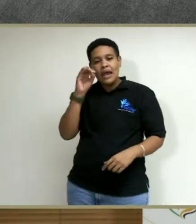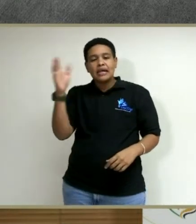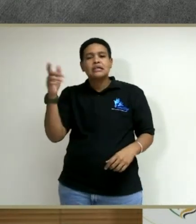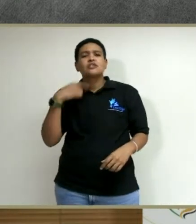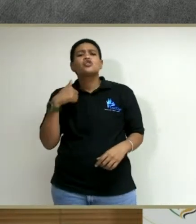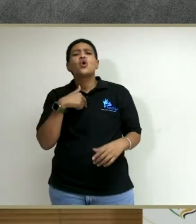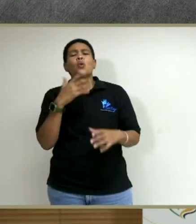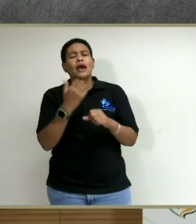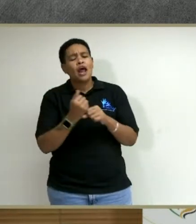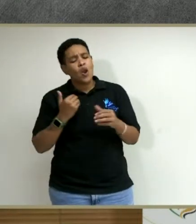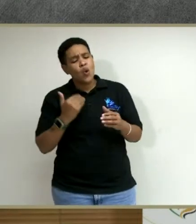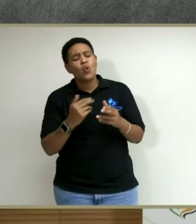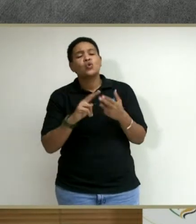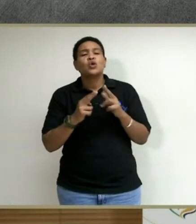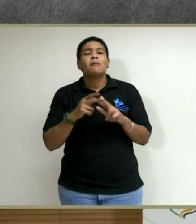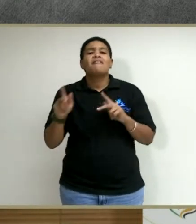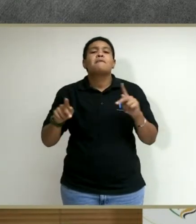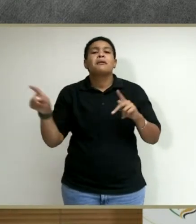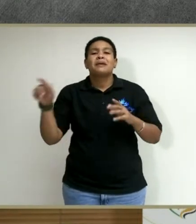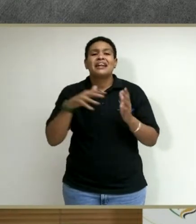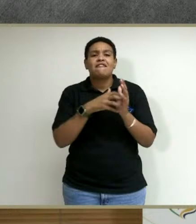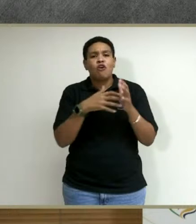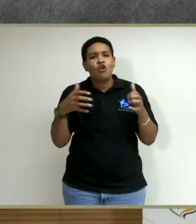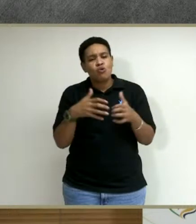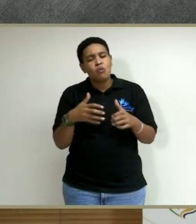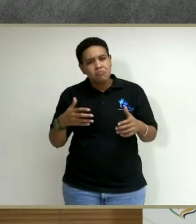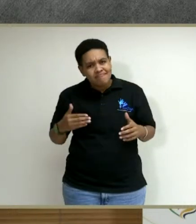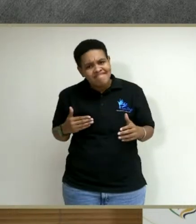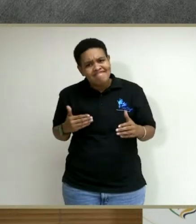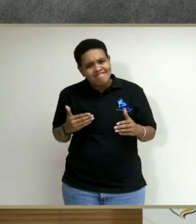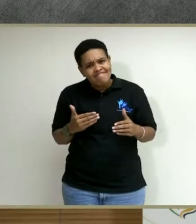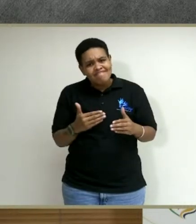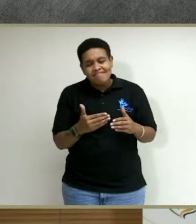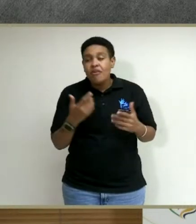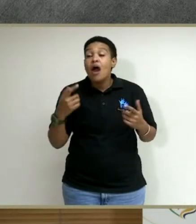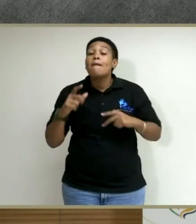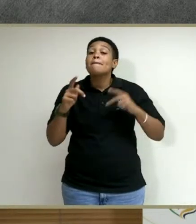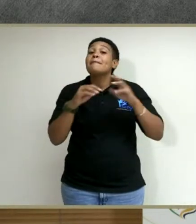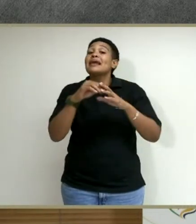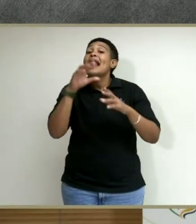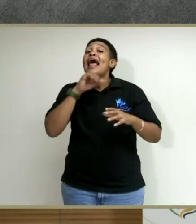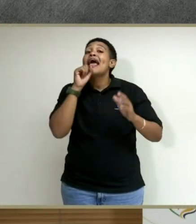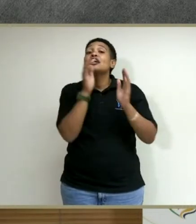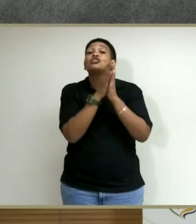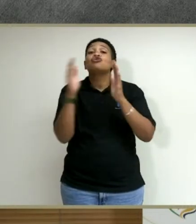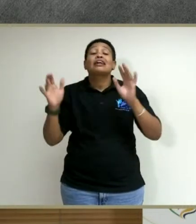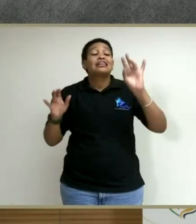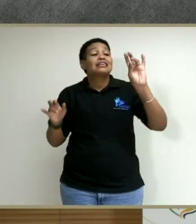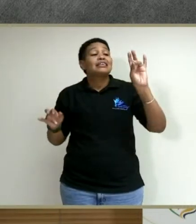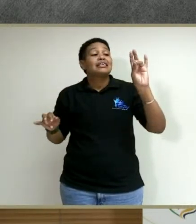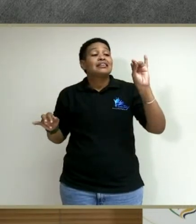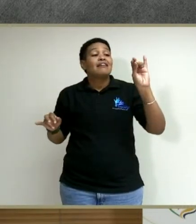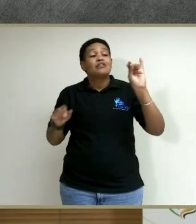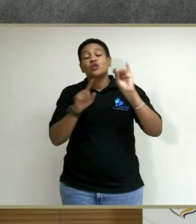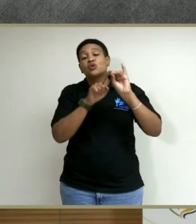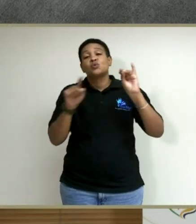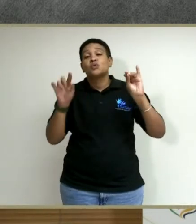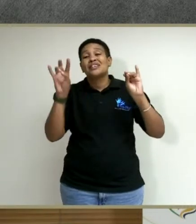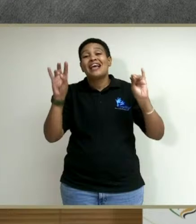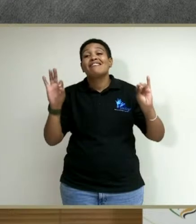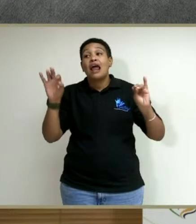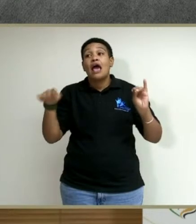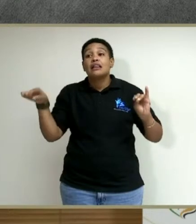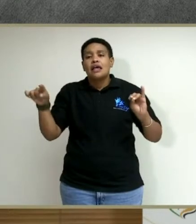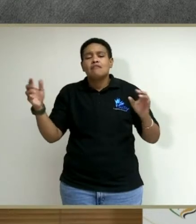number of persons in that vulnerable group. Persons within the age range of 70 to 79, they